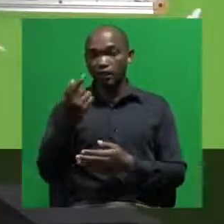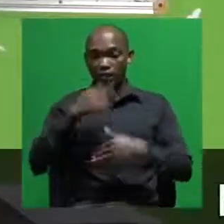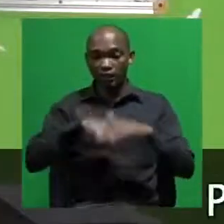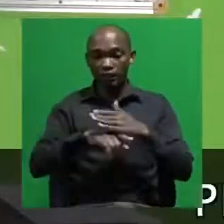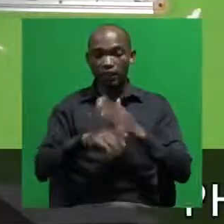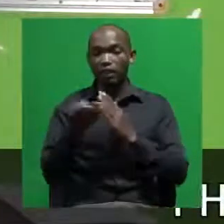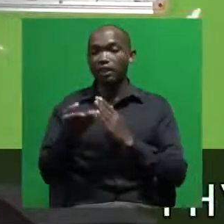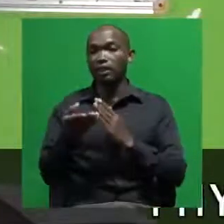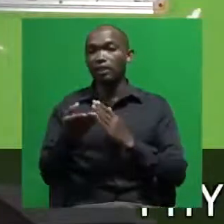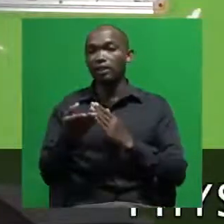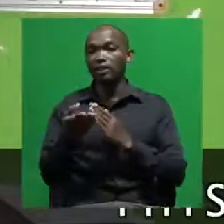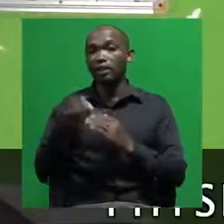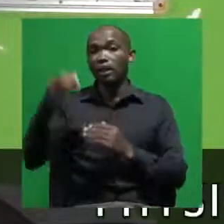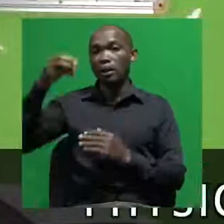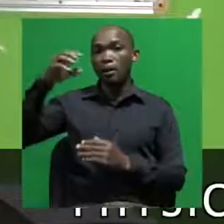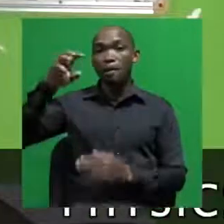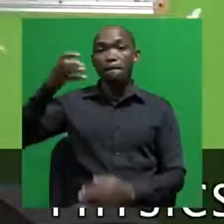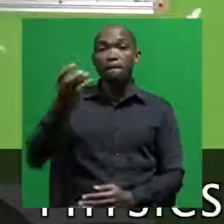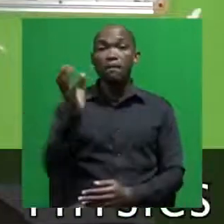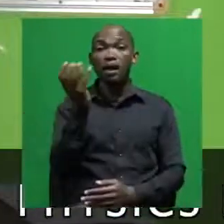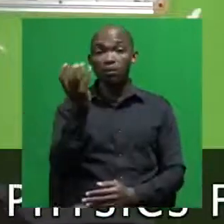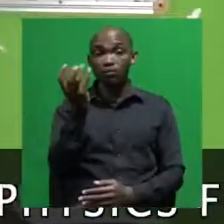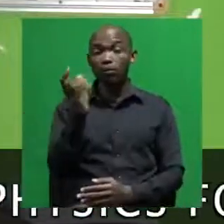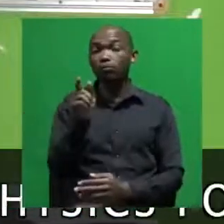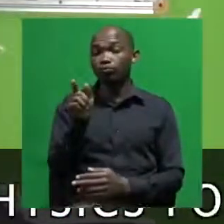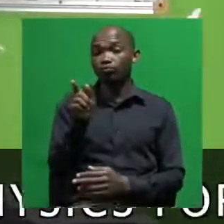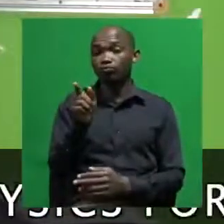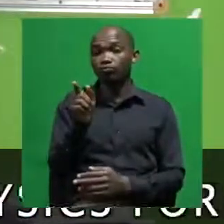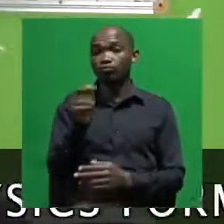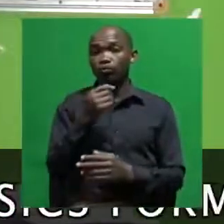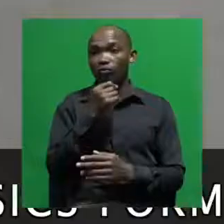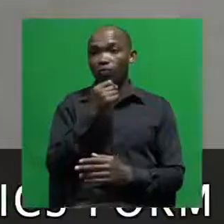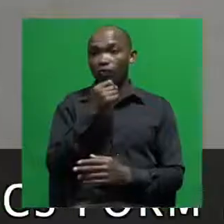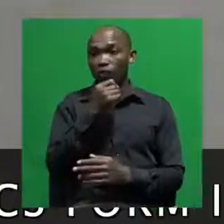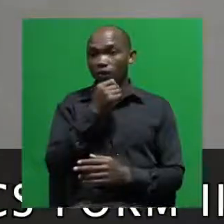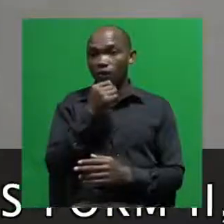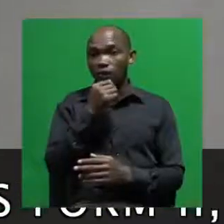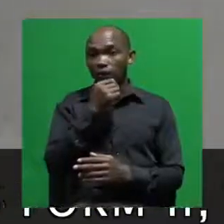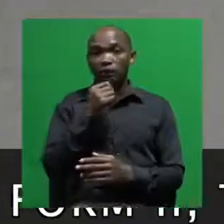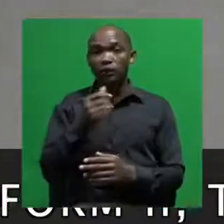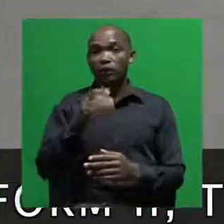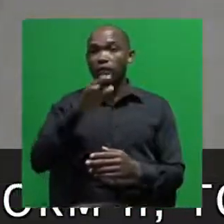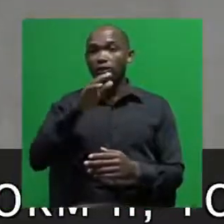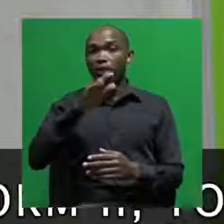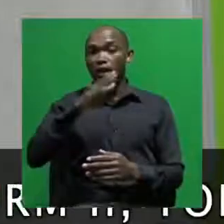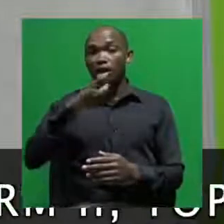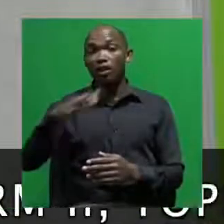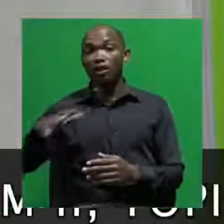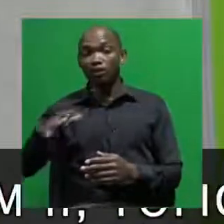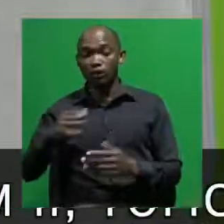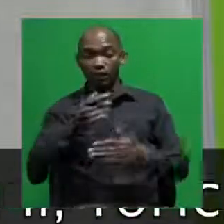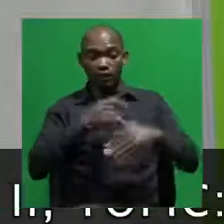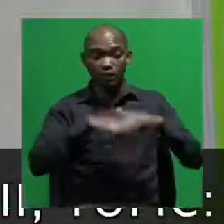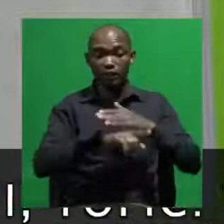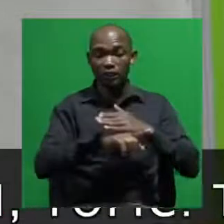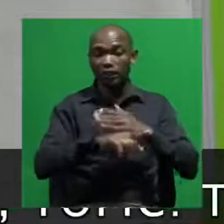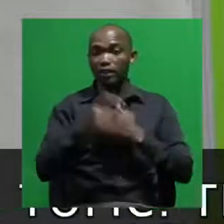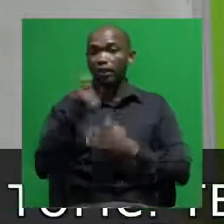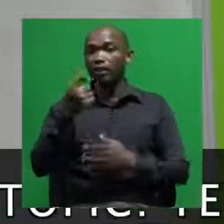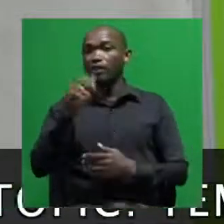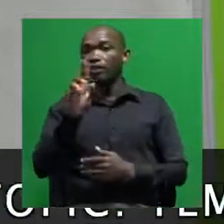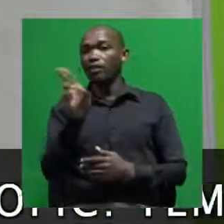one. Then we have the thermometric liquid, the liquid inside the